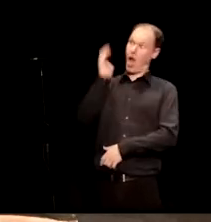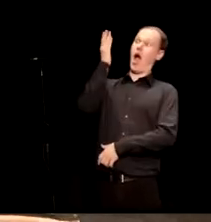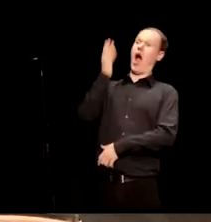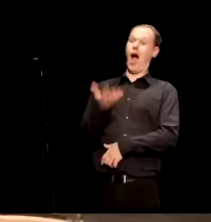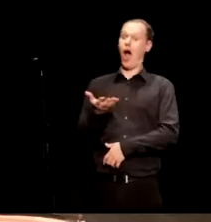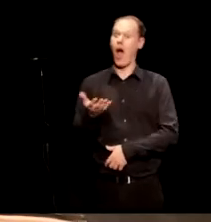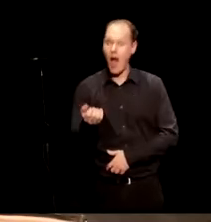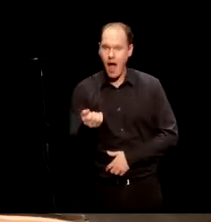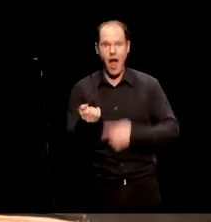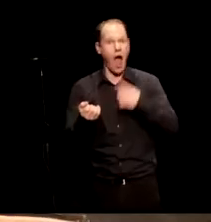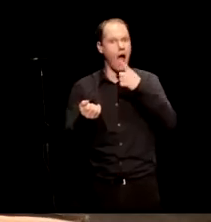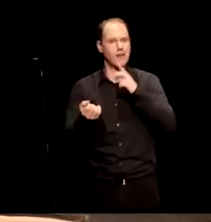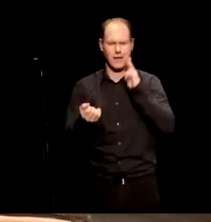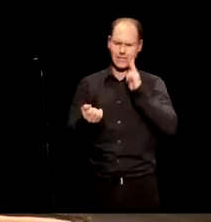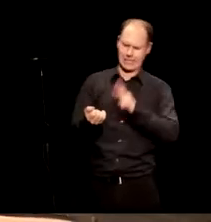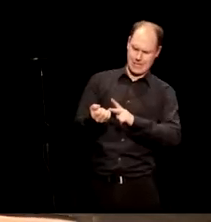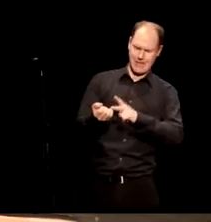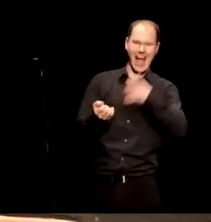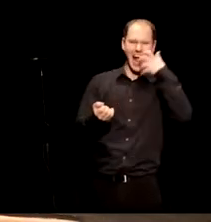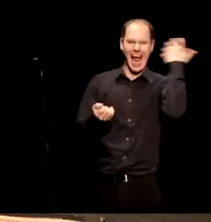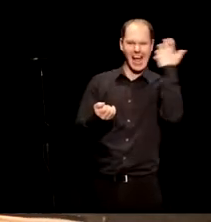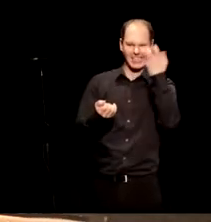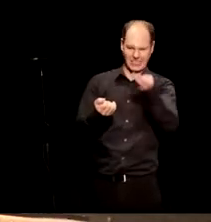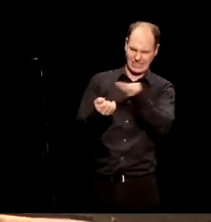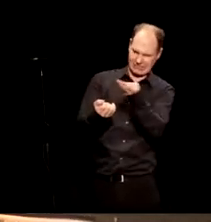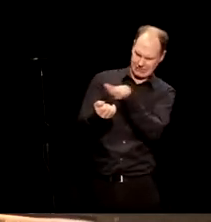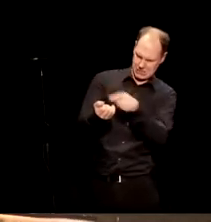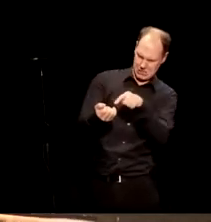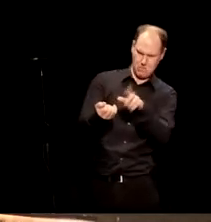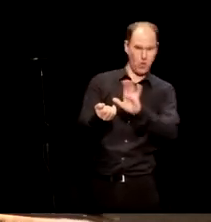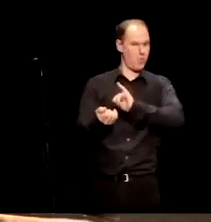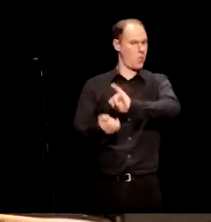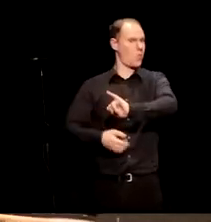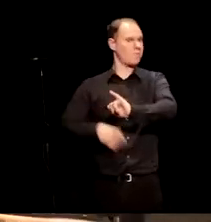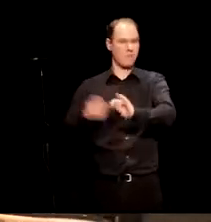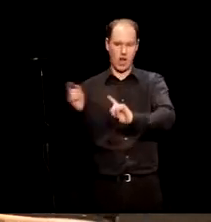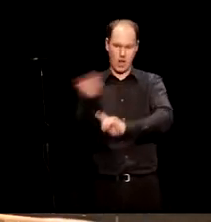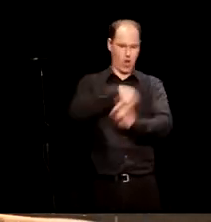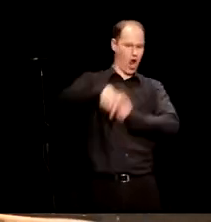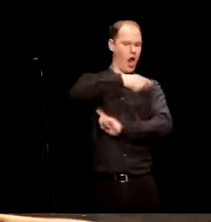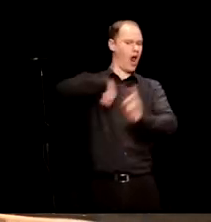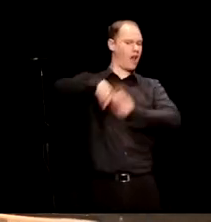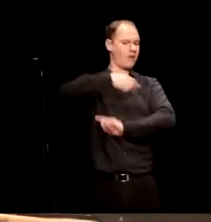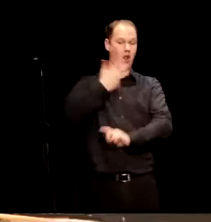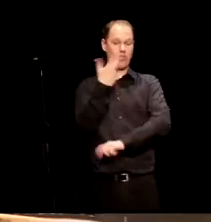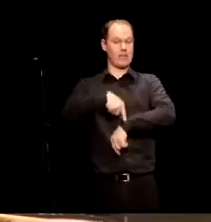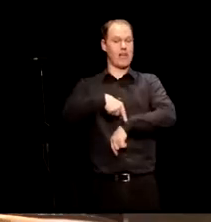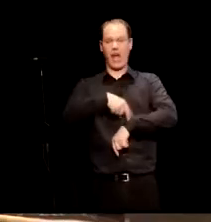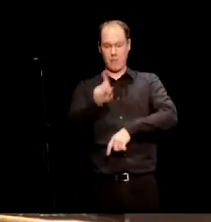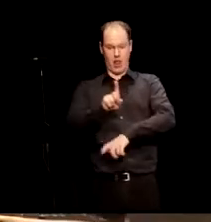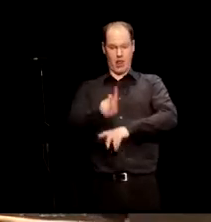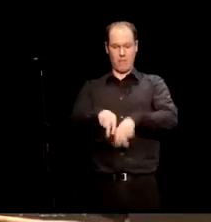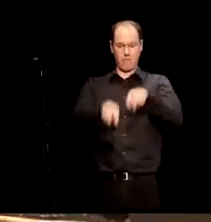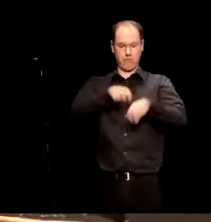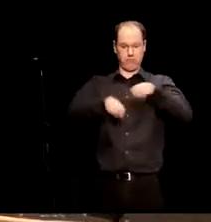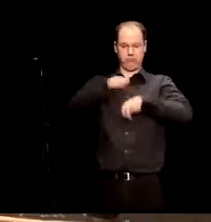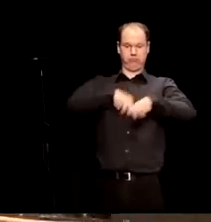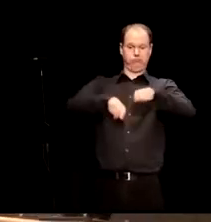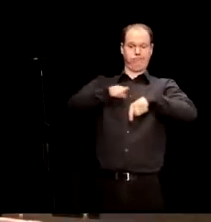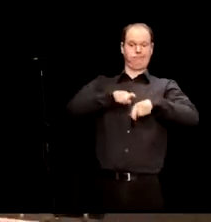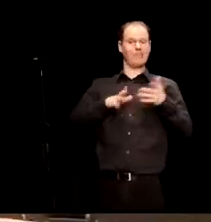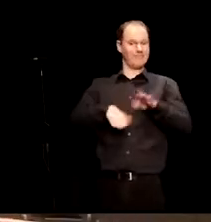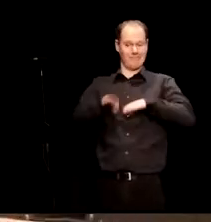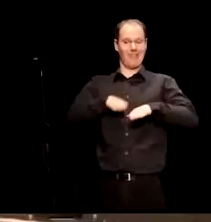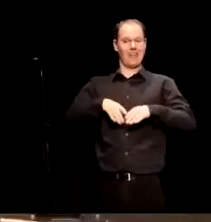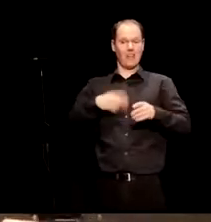soon as I seen that there was a cat scratched on the back, I turned around 3 times, walked back 4 steps, threw a little